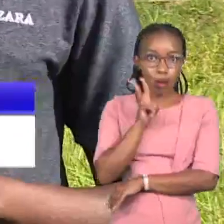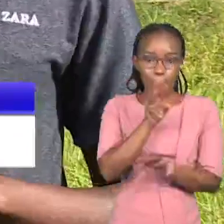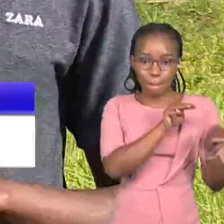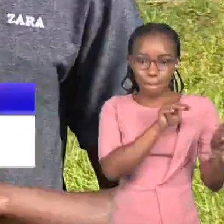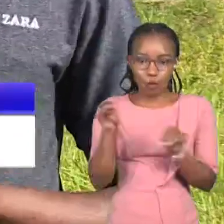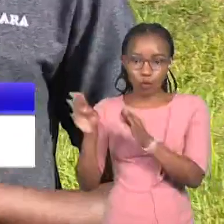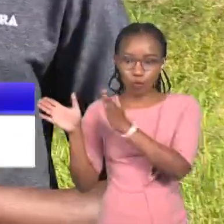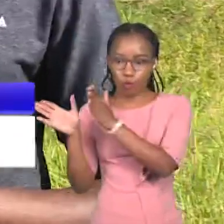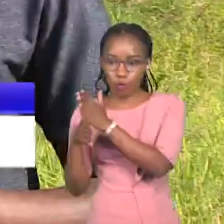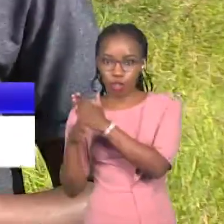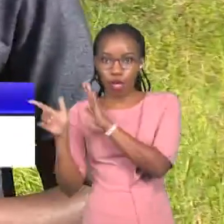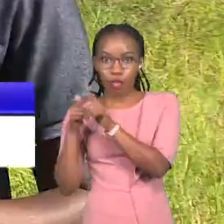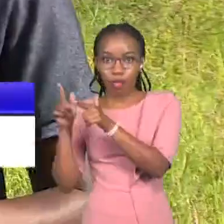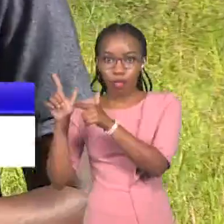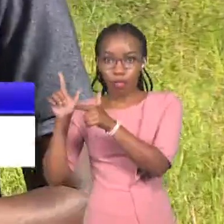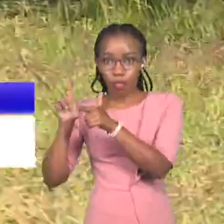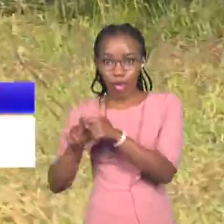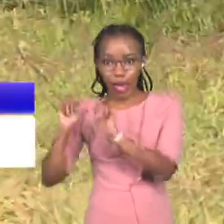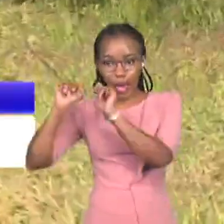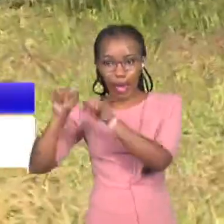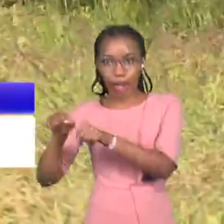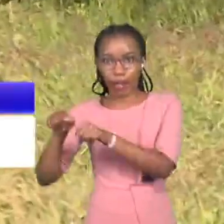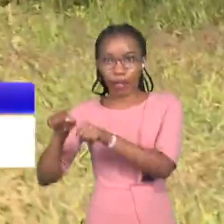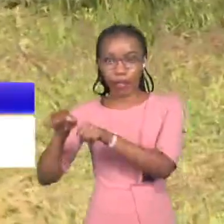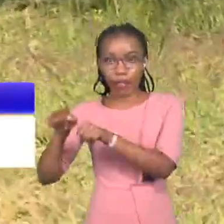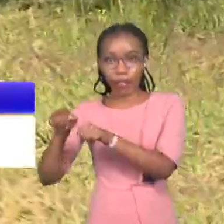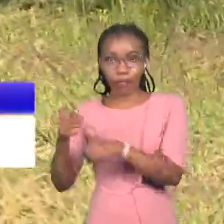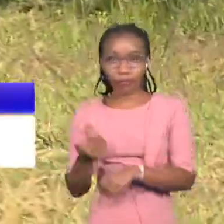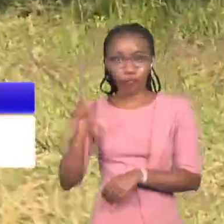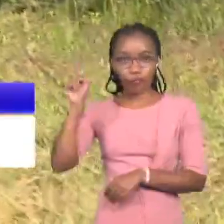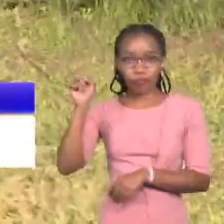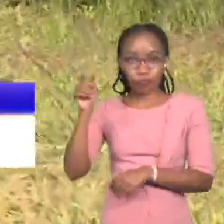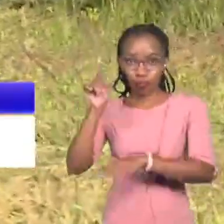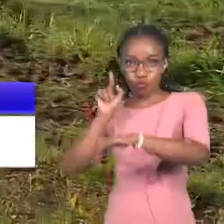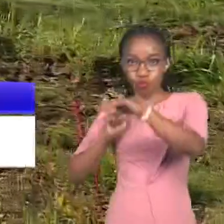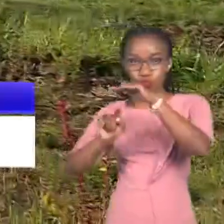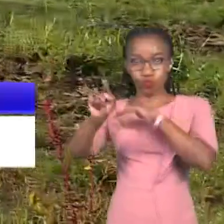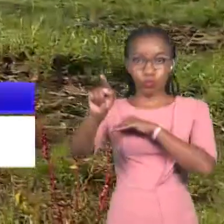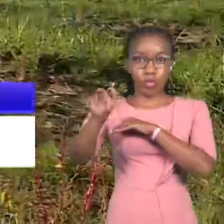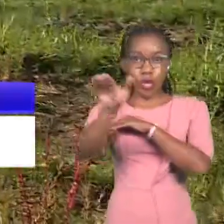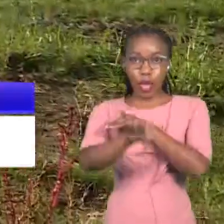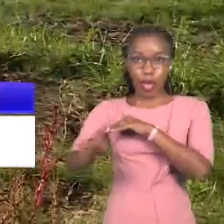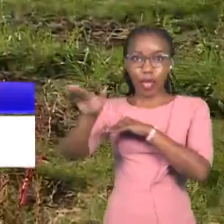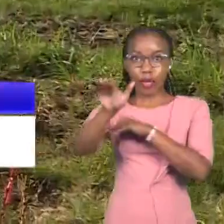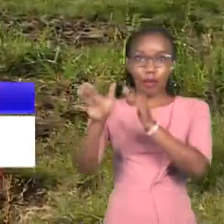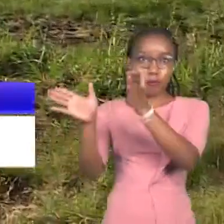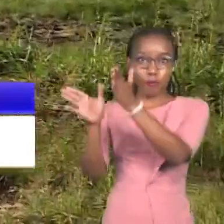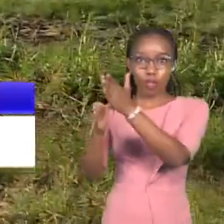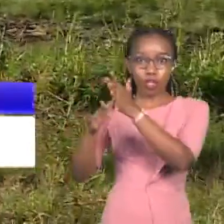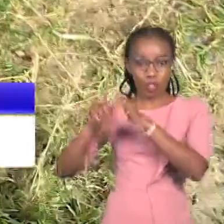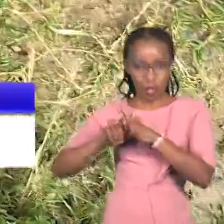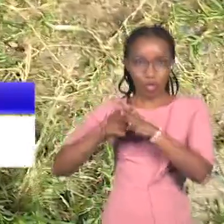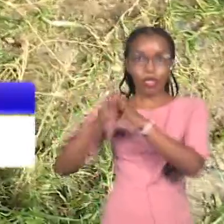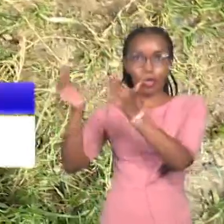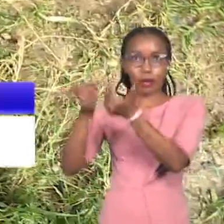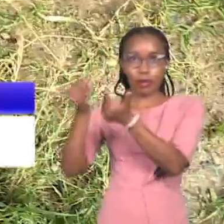is warm enough for them to reproduce. From here, we head straight to the hatchery, where fish farming all begins. Here